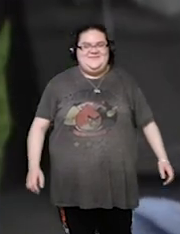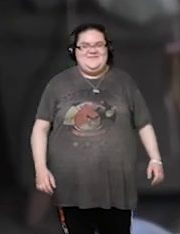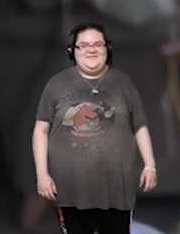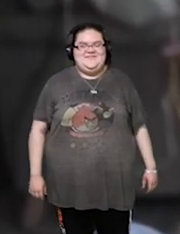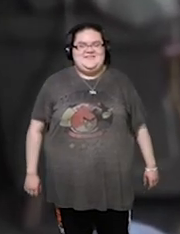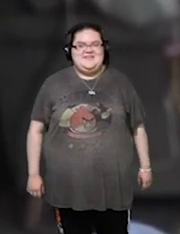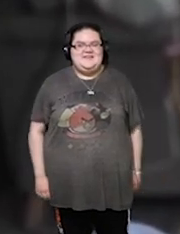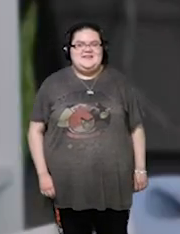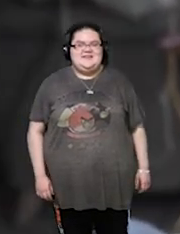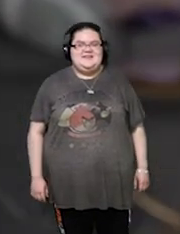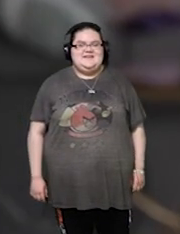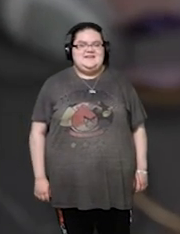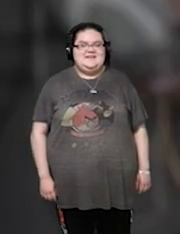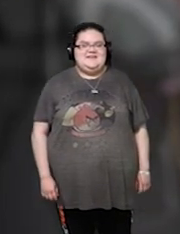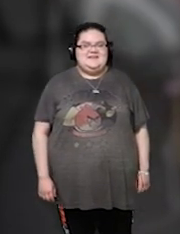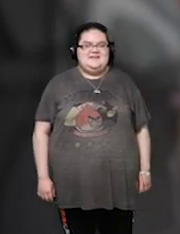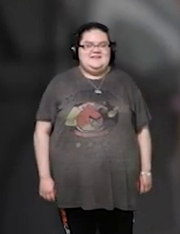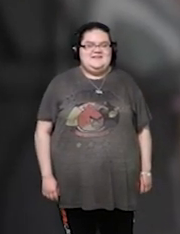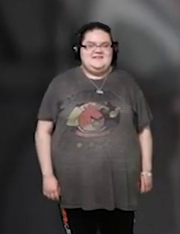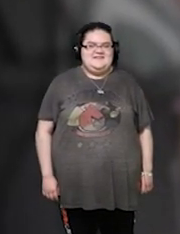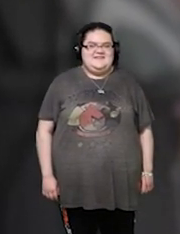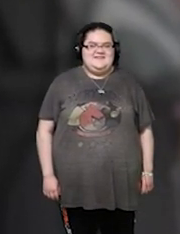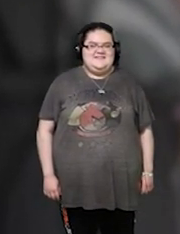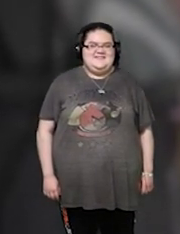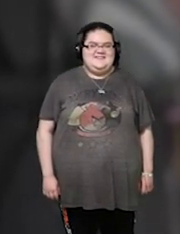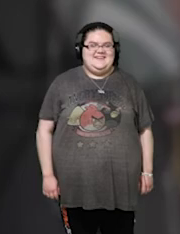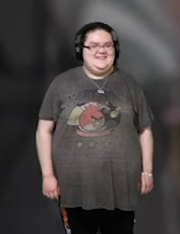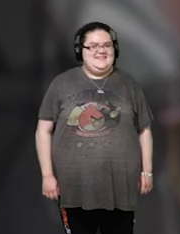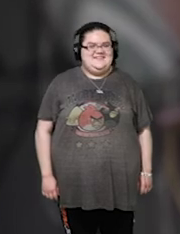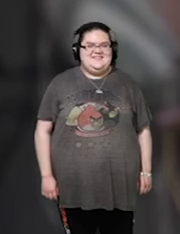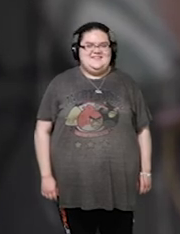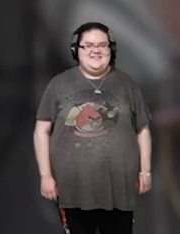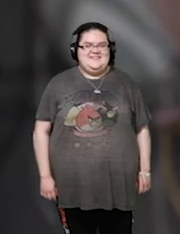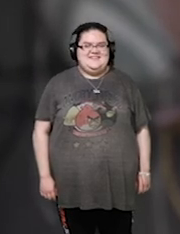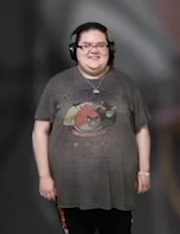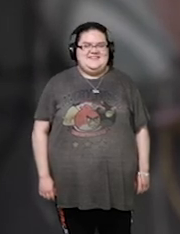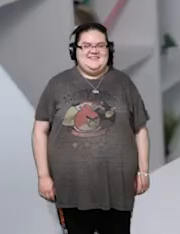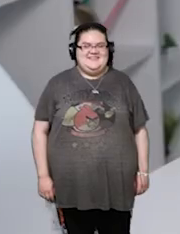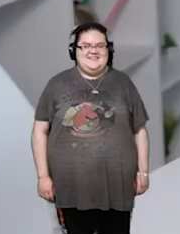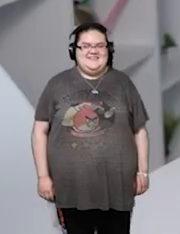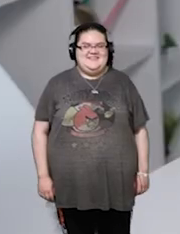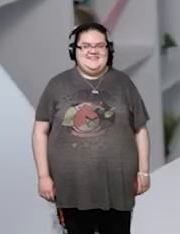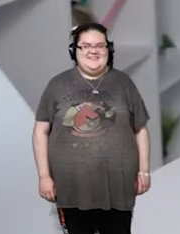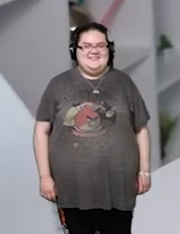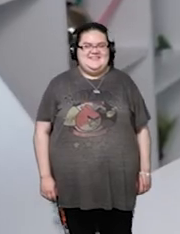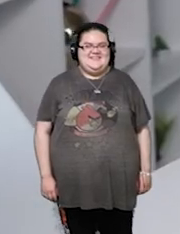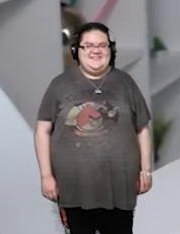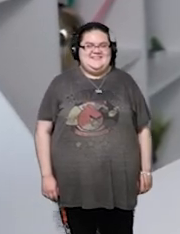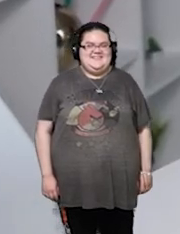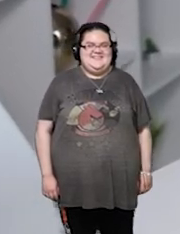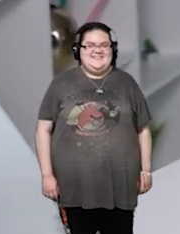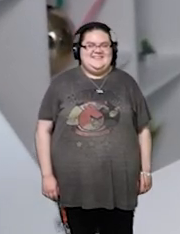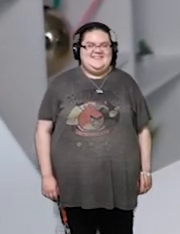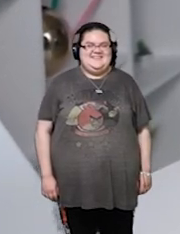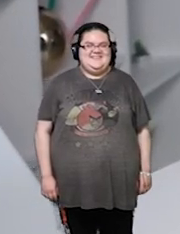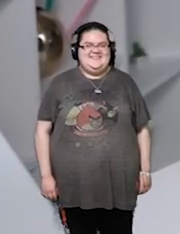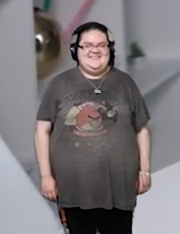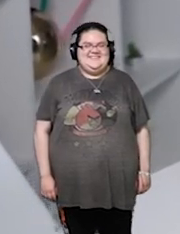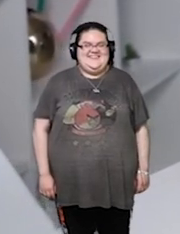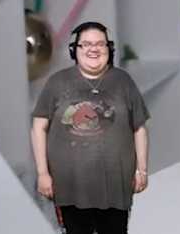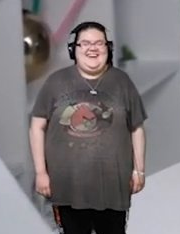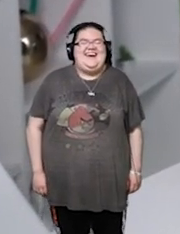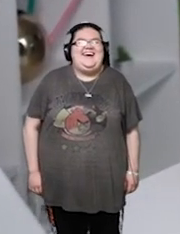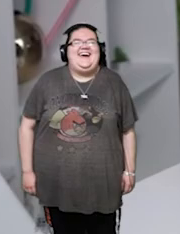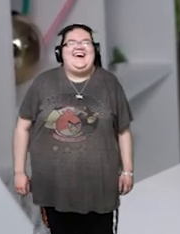So I got a bit of hay fever, it might help. Is there someone there? Definitely someone there. Are you sure? There was someone there. There was? Yeah. I think he's gagged on the